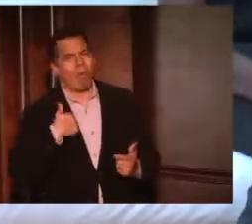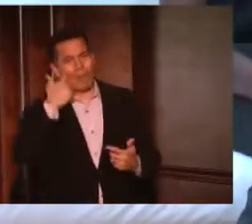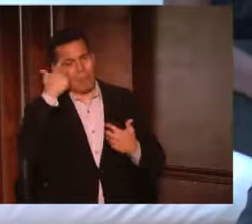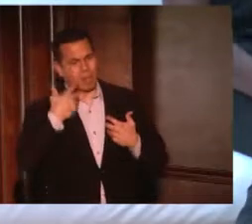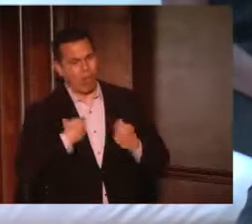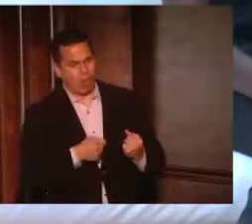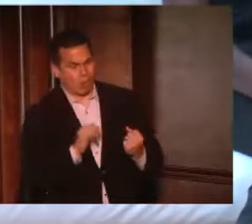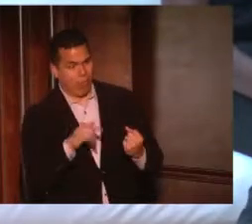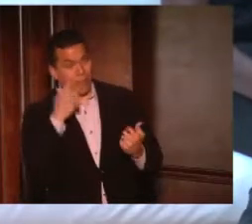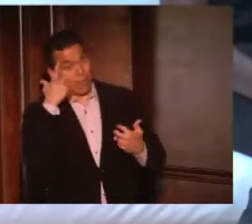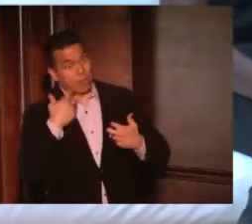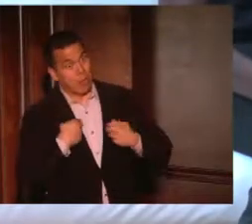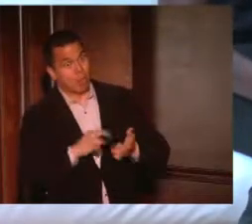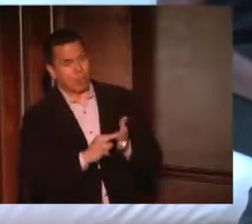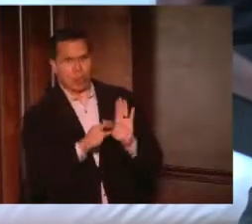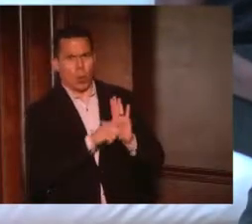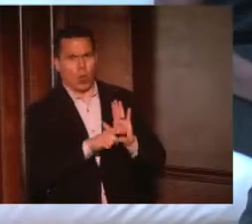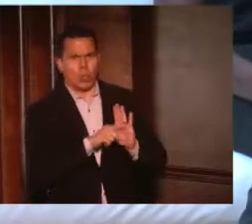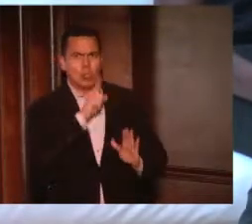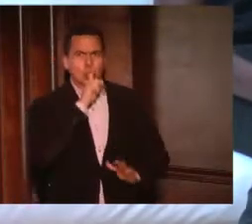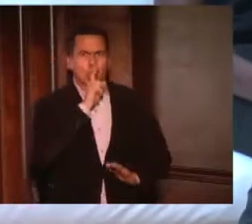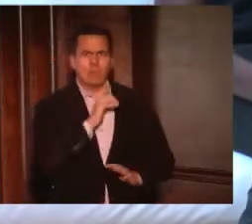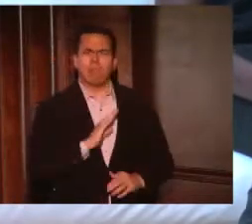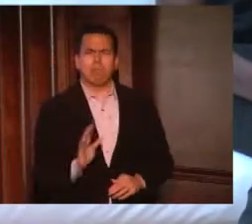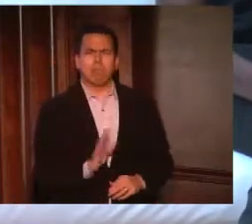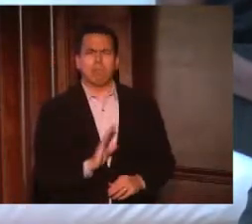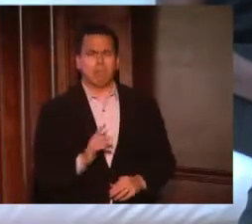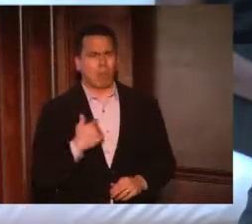negative thing. Mm-hmm, mm-hmm. If we can have a mental